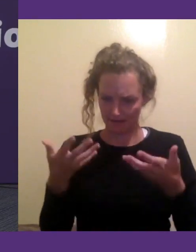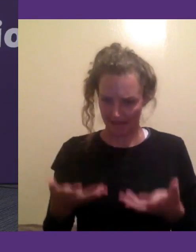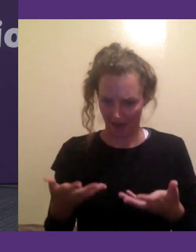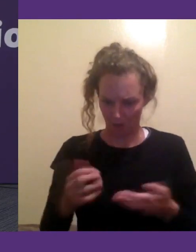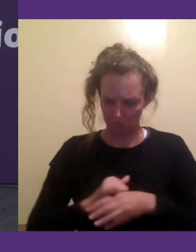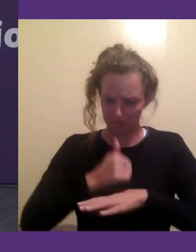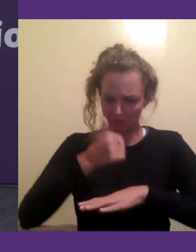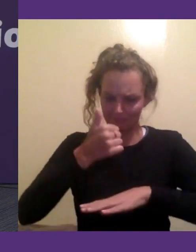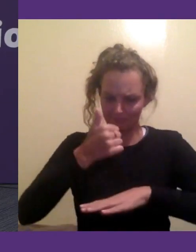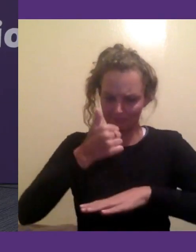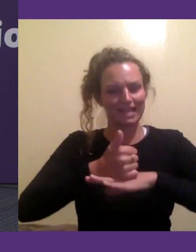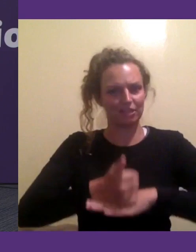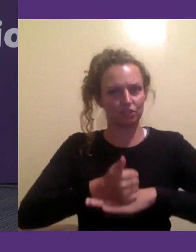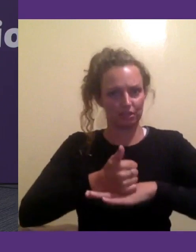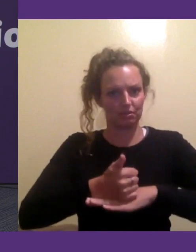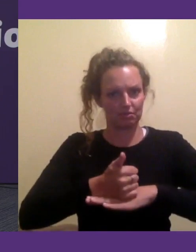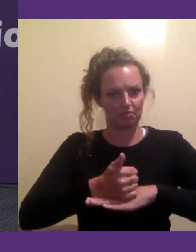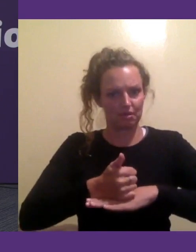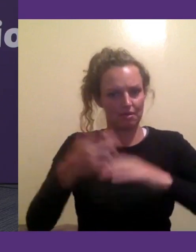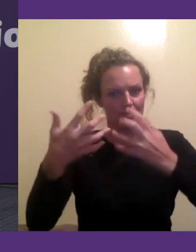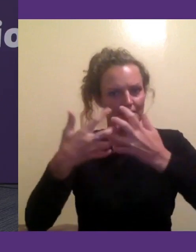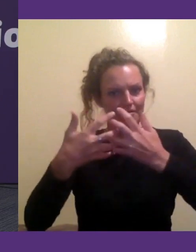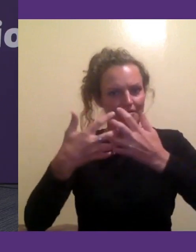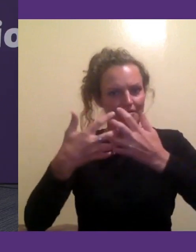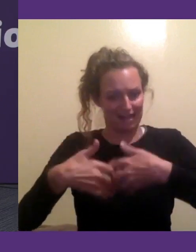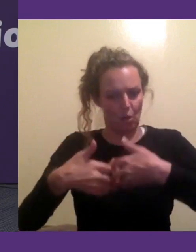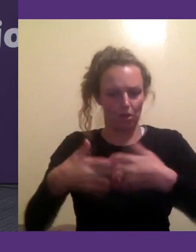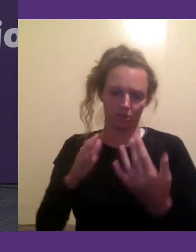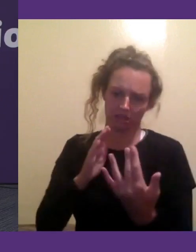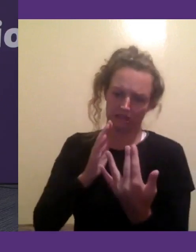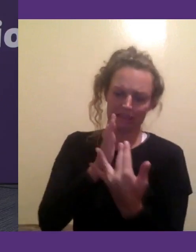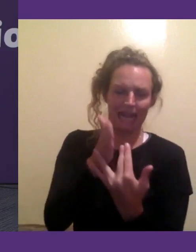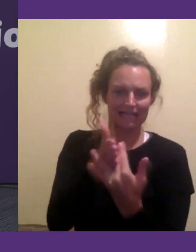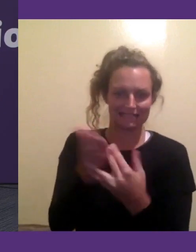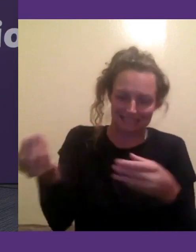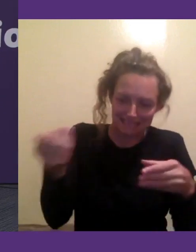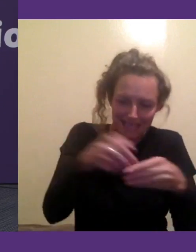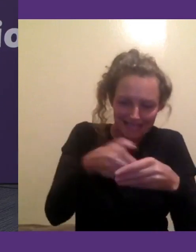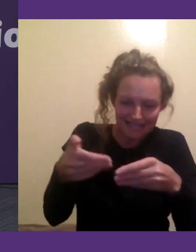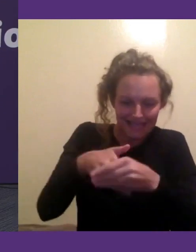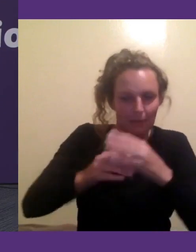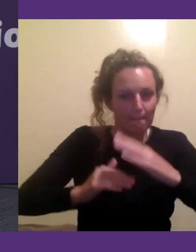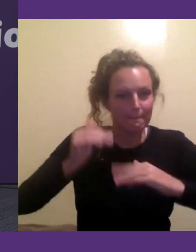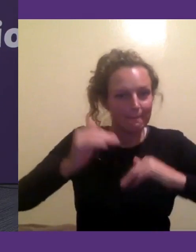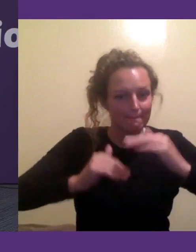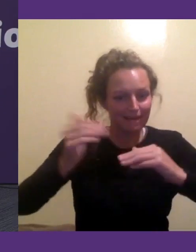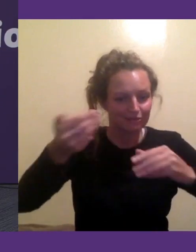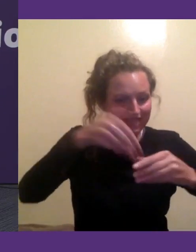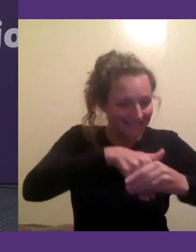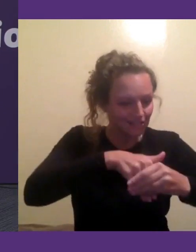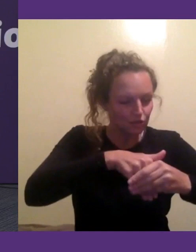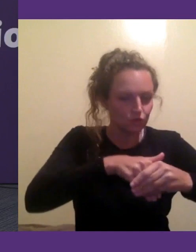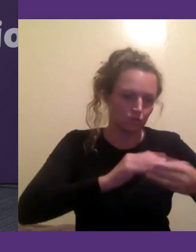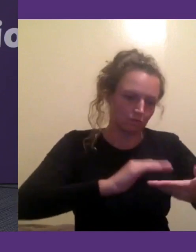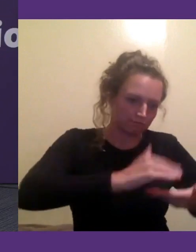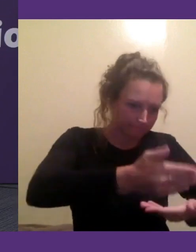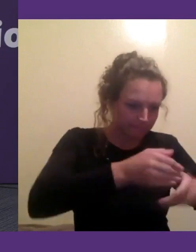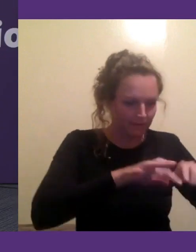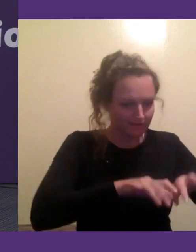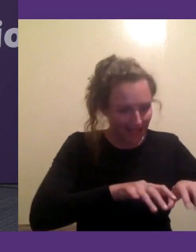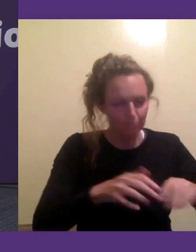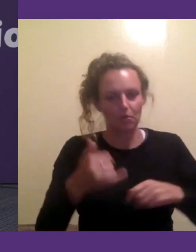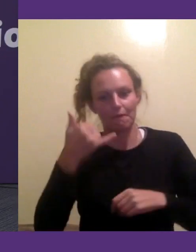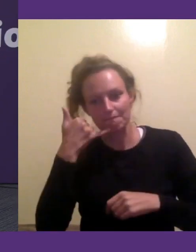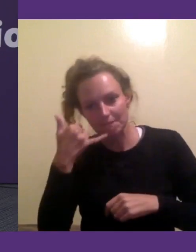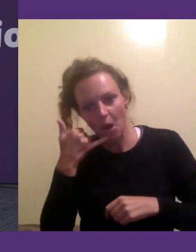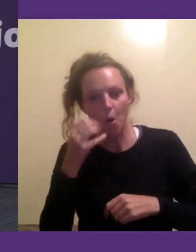into devices, it really is more about what is the next consumer thing and ensuring that that's